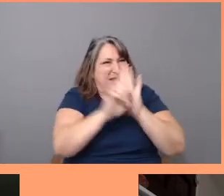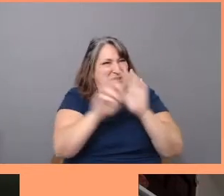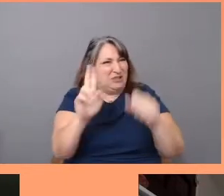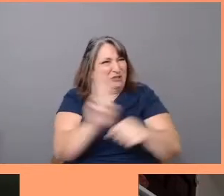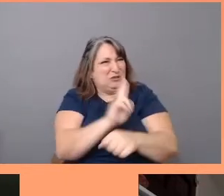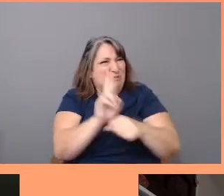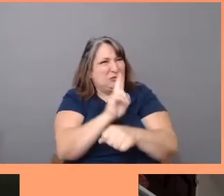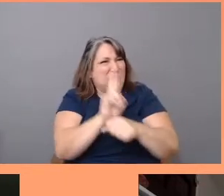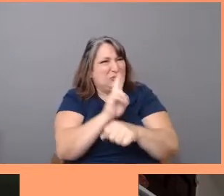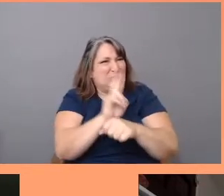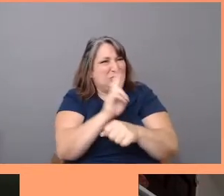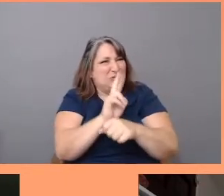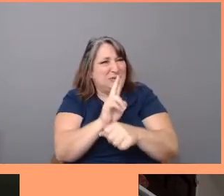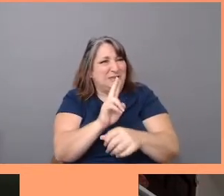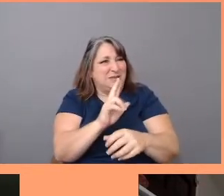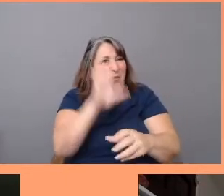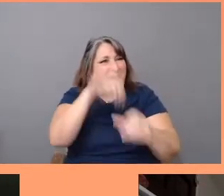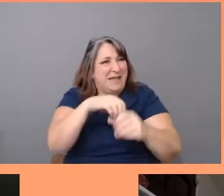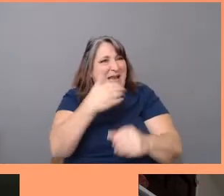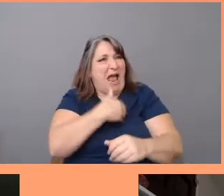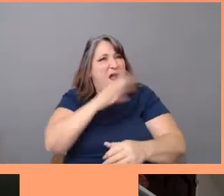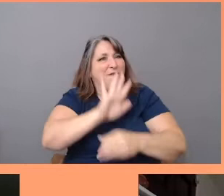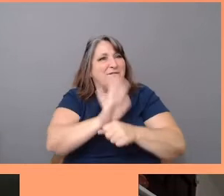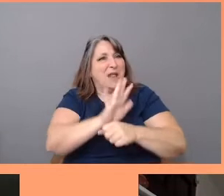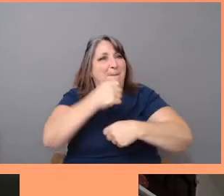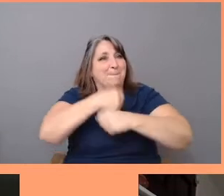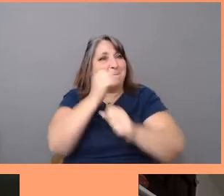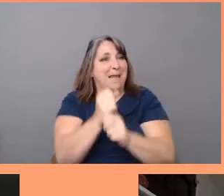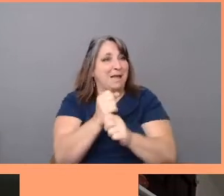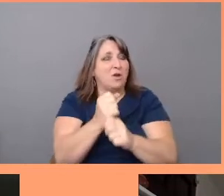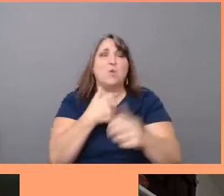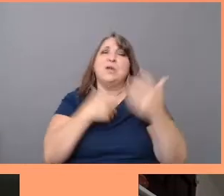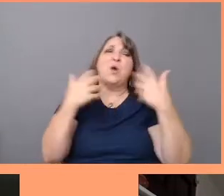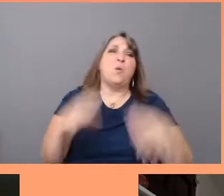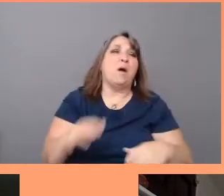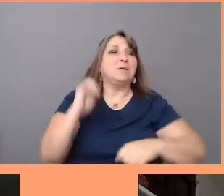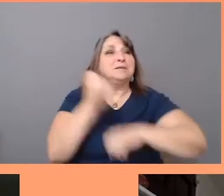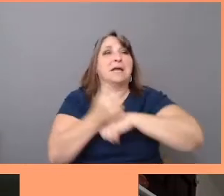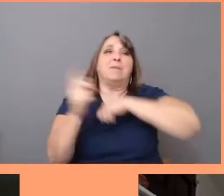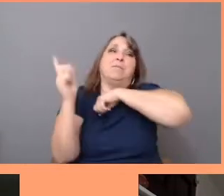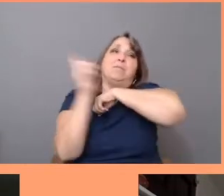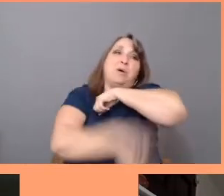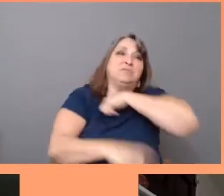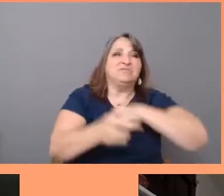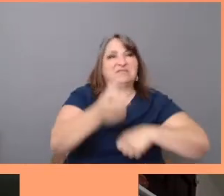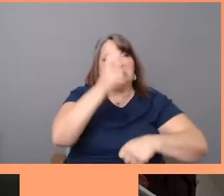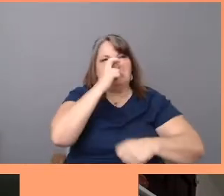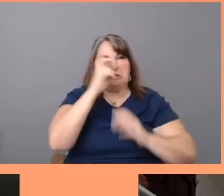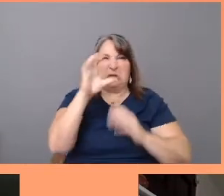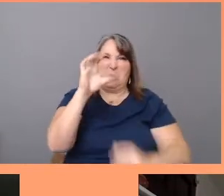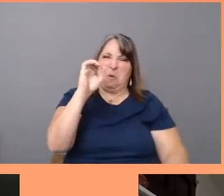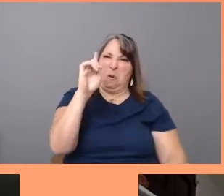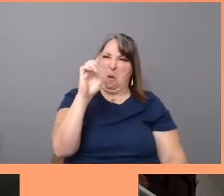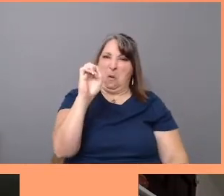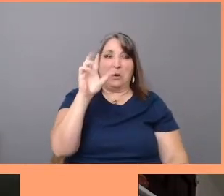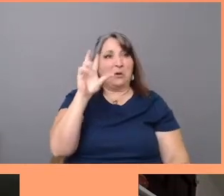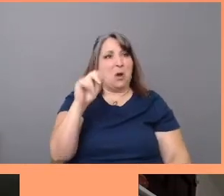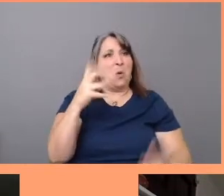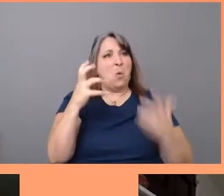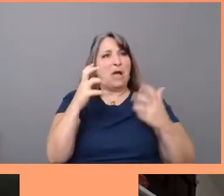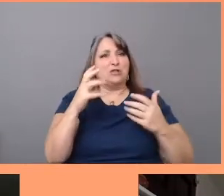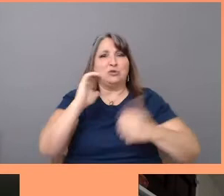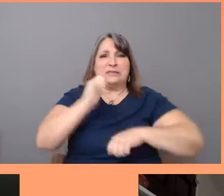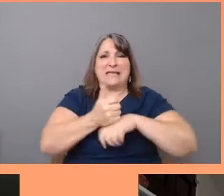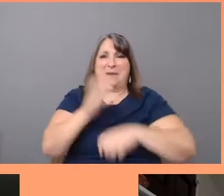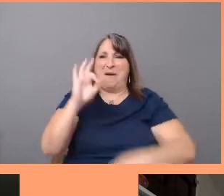depending on the kind of film you're making. So we're not trying to create a punitive, rigid code. We're trying to create a framework that